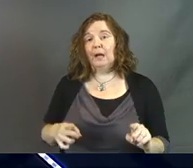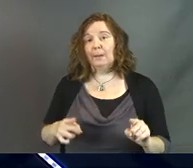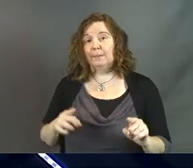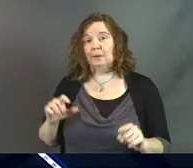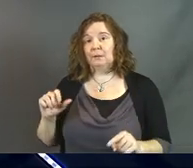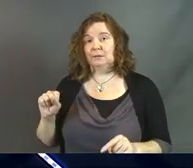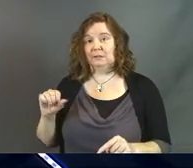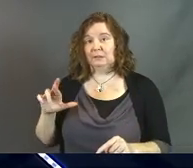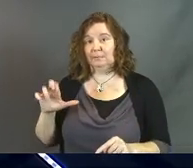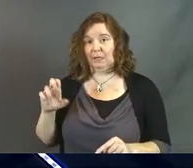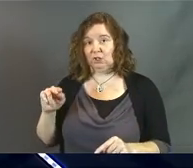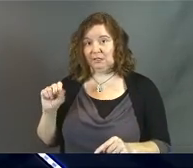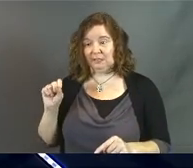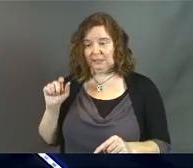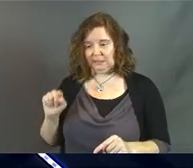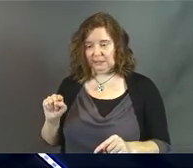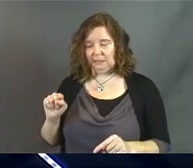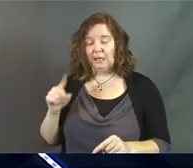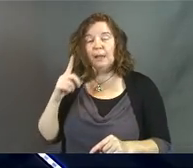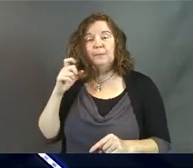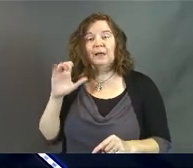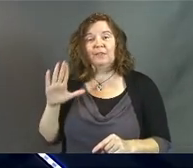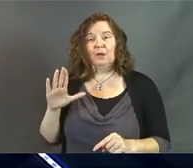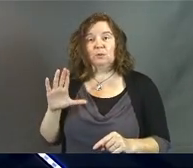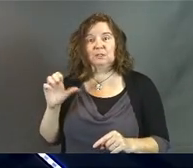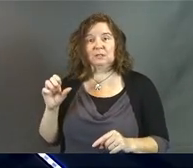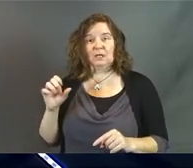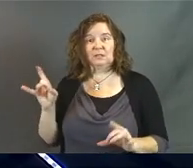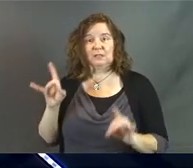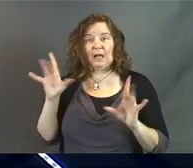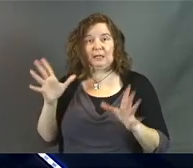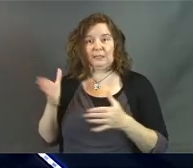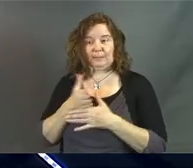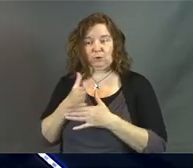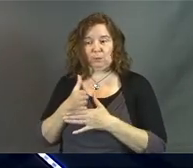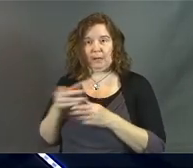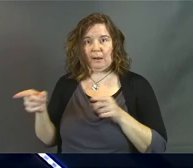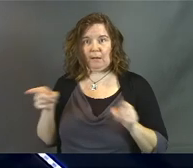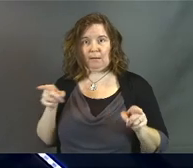to the Samaritans is because there was such hostility